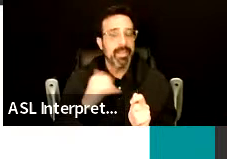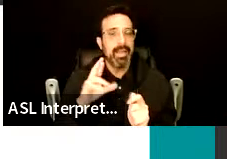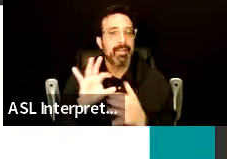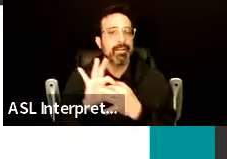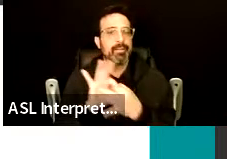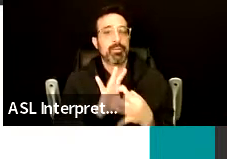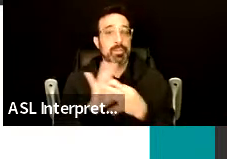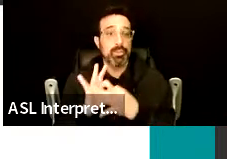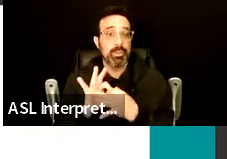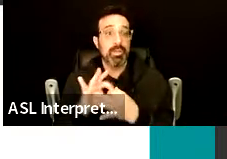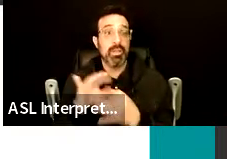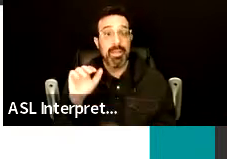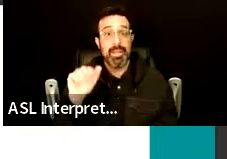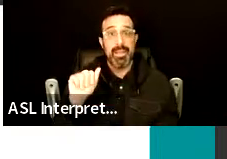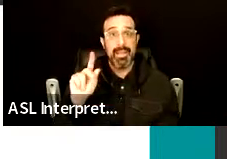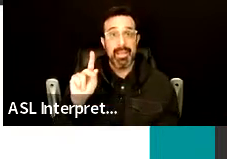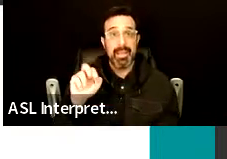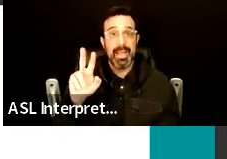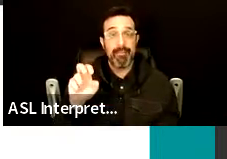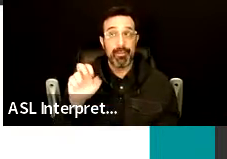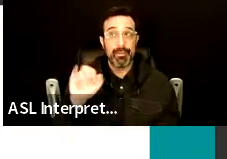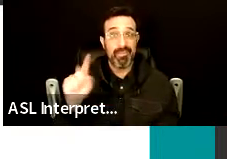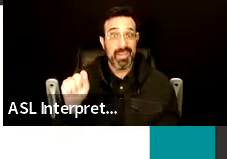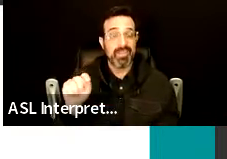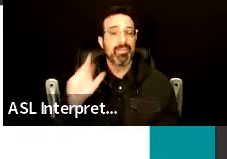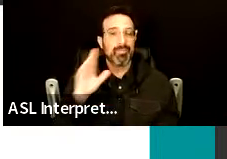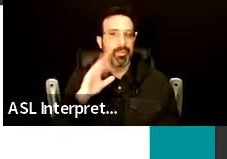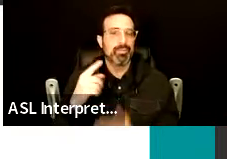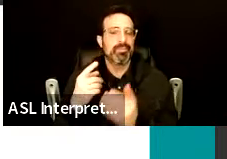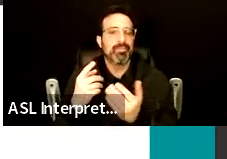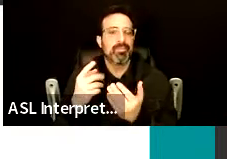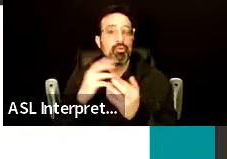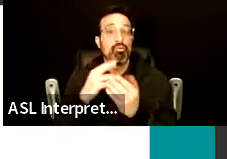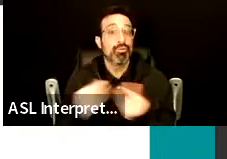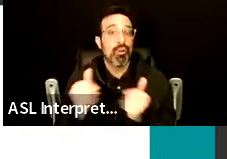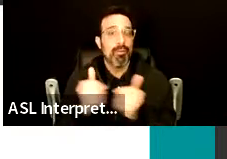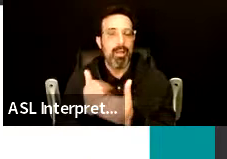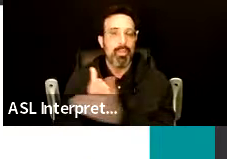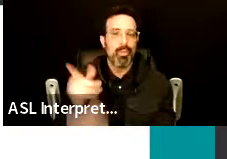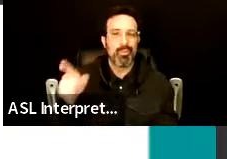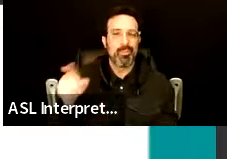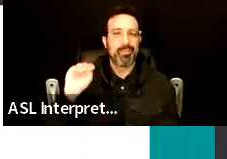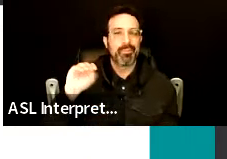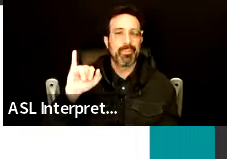are then resolved through mitigation, which brings me to the next slide, please.